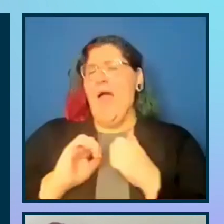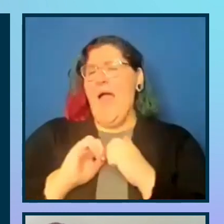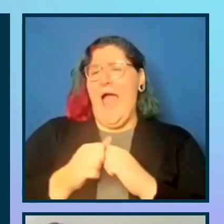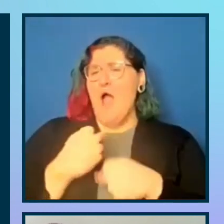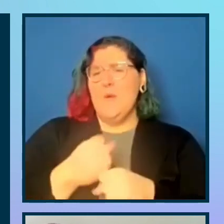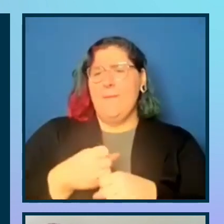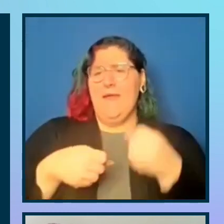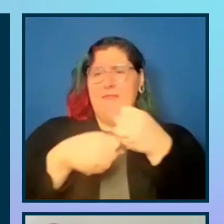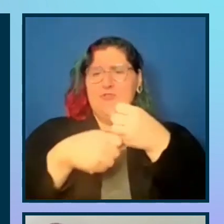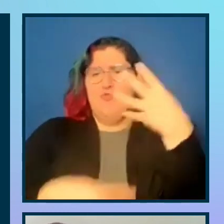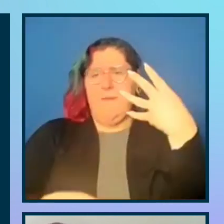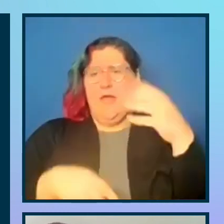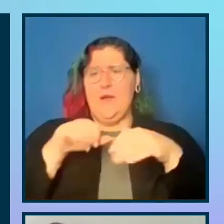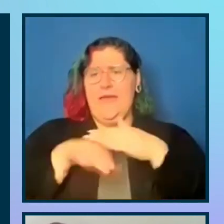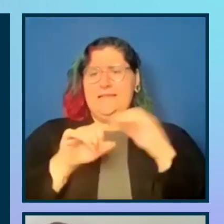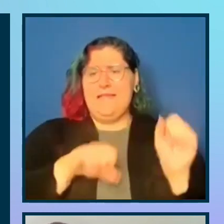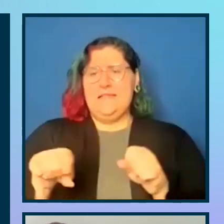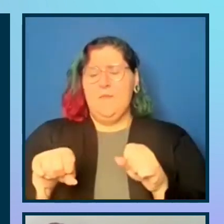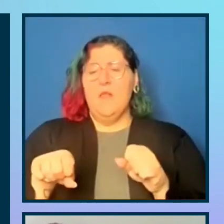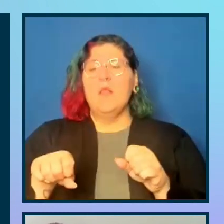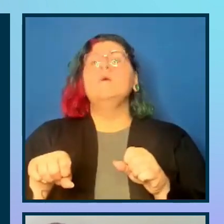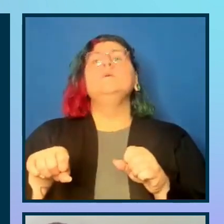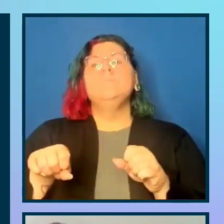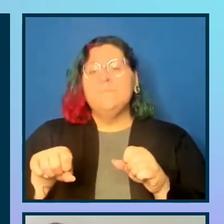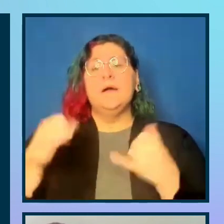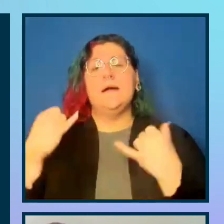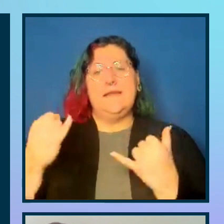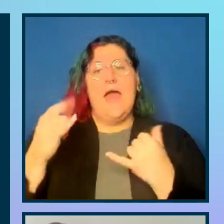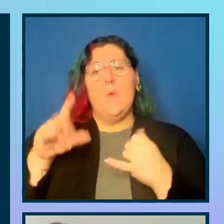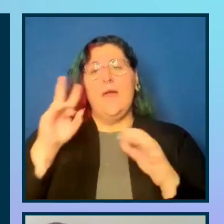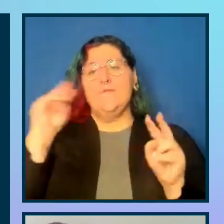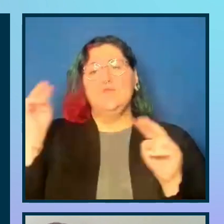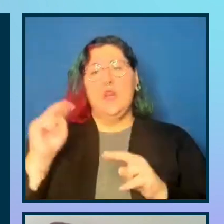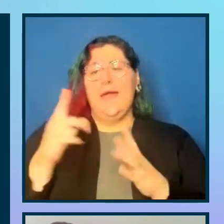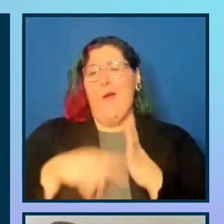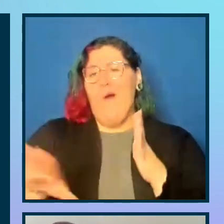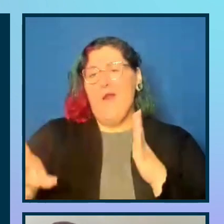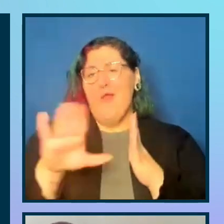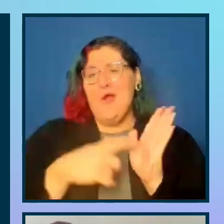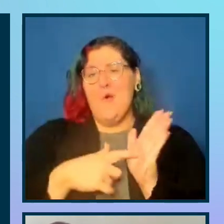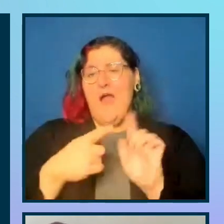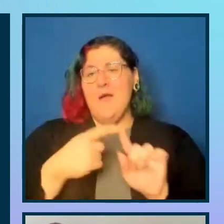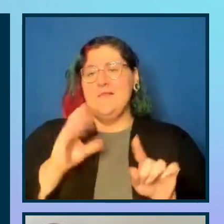our developer customers? To understand that, let's take a look at the requirements we identified from our accessibility user testing.